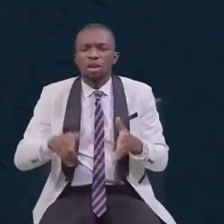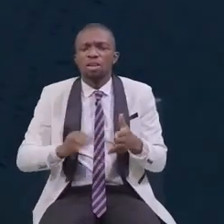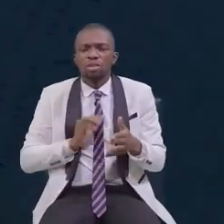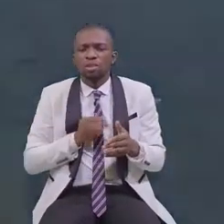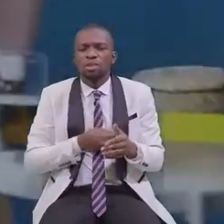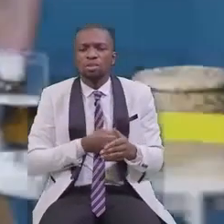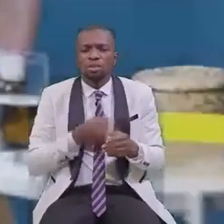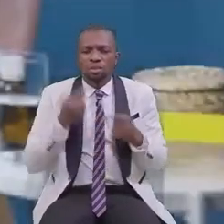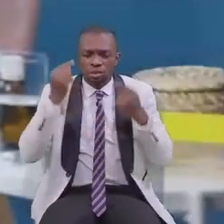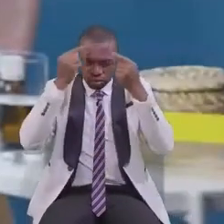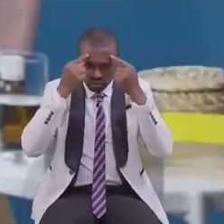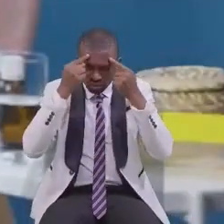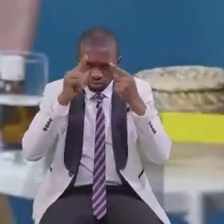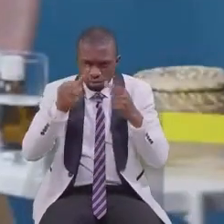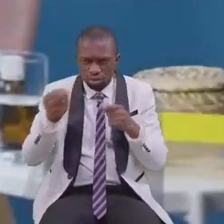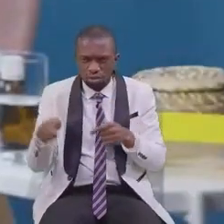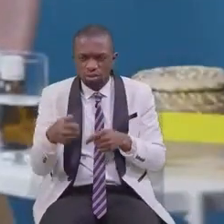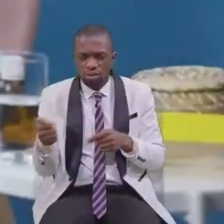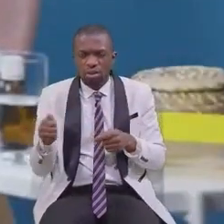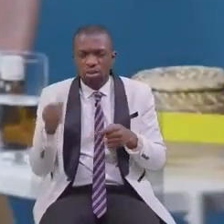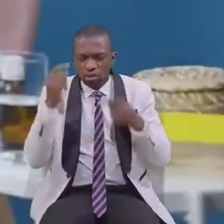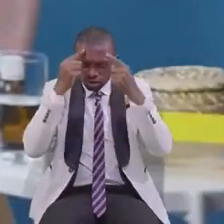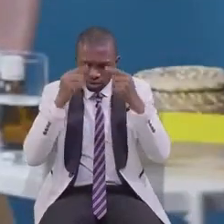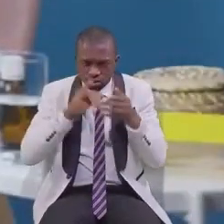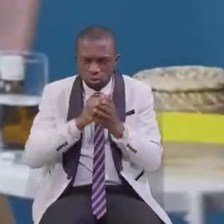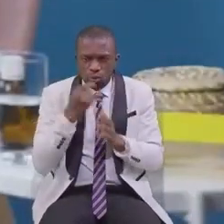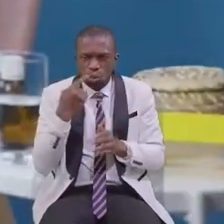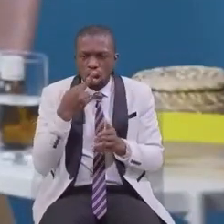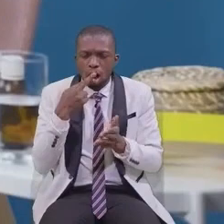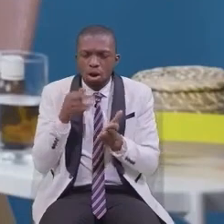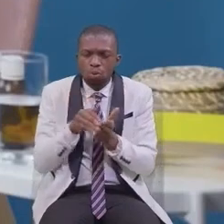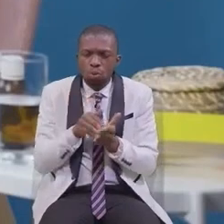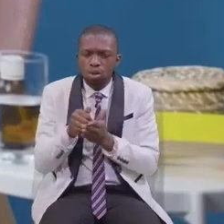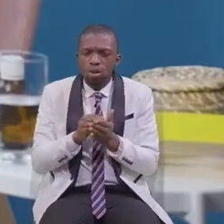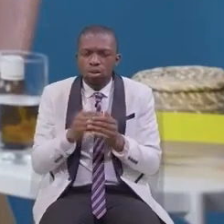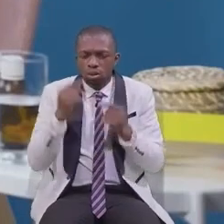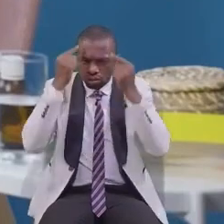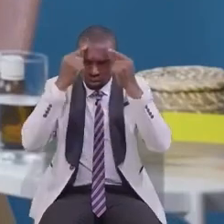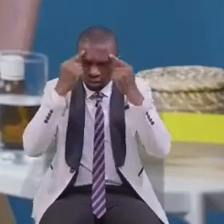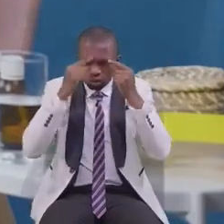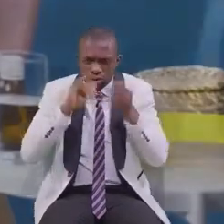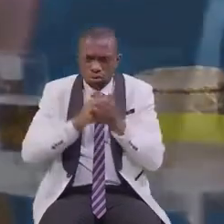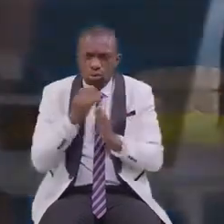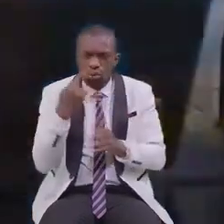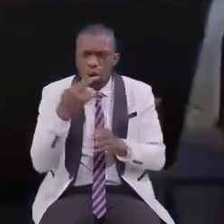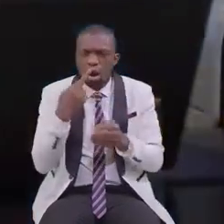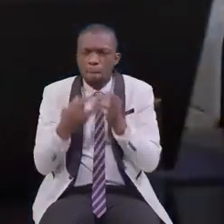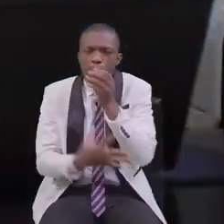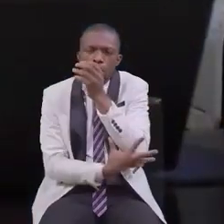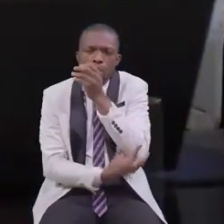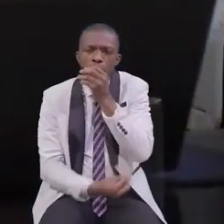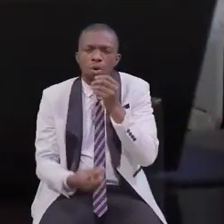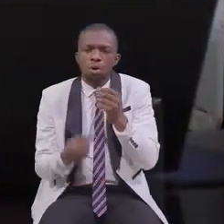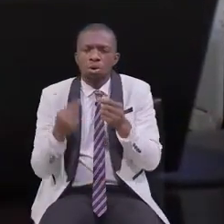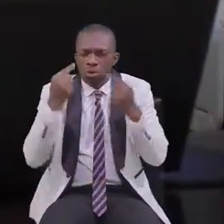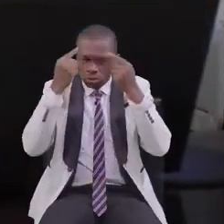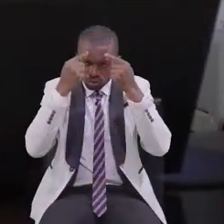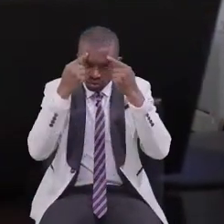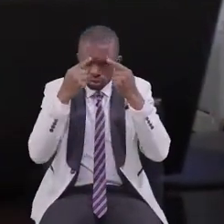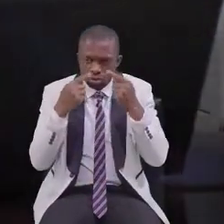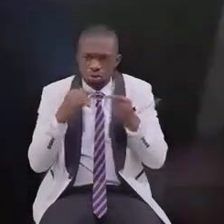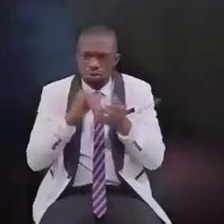another. Consider those who are weak. Consider those who are poor. Consider those who are